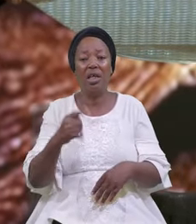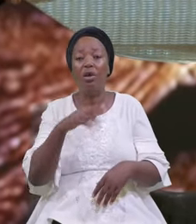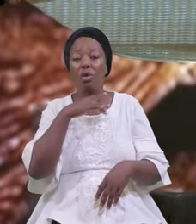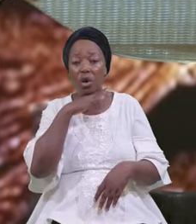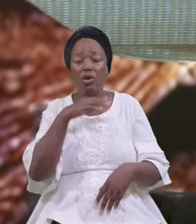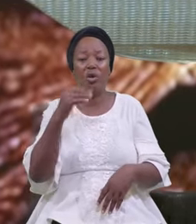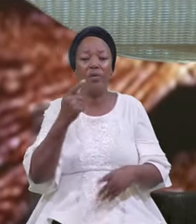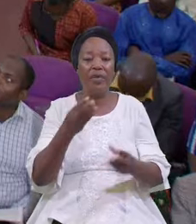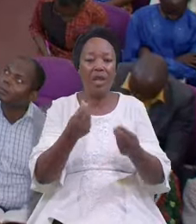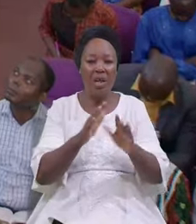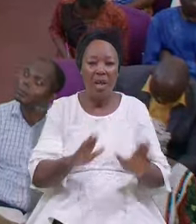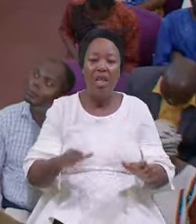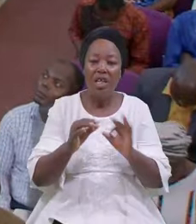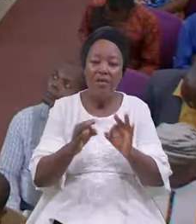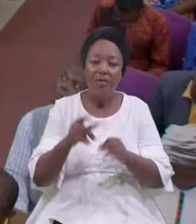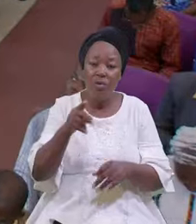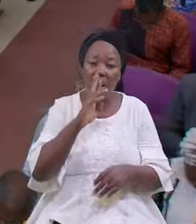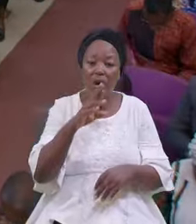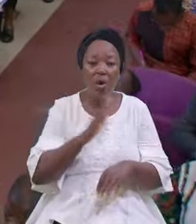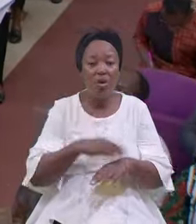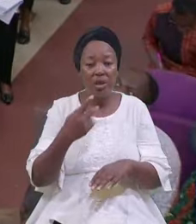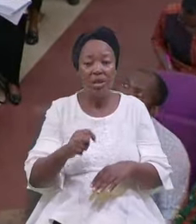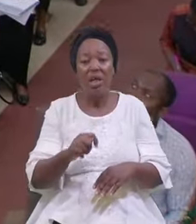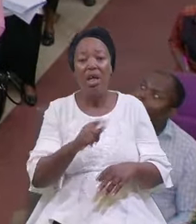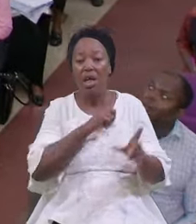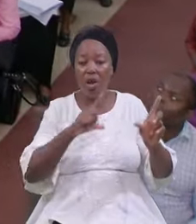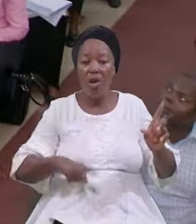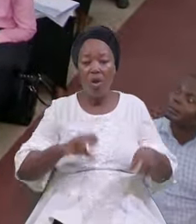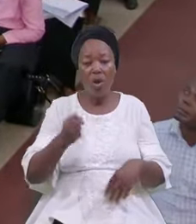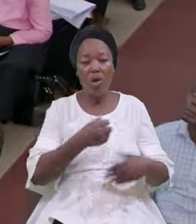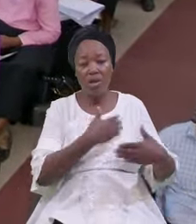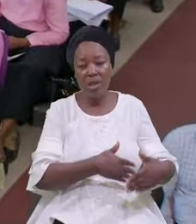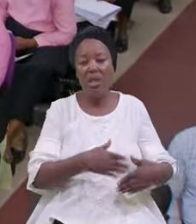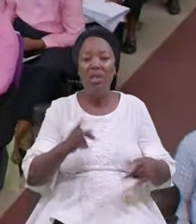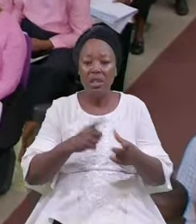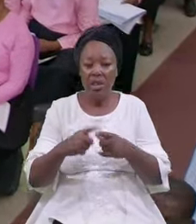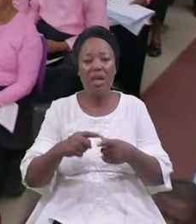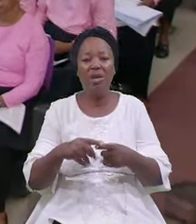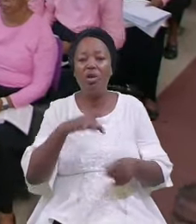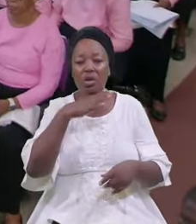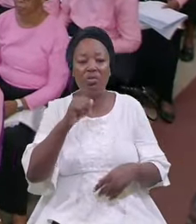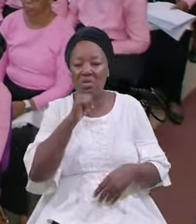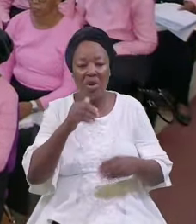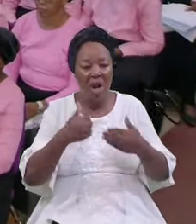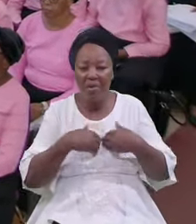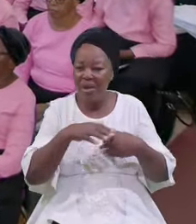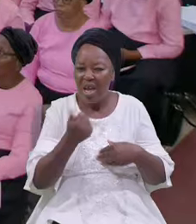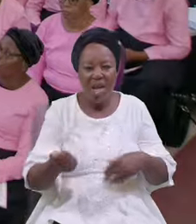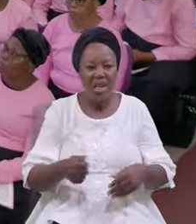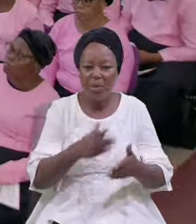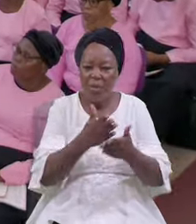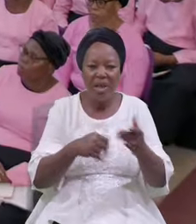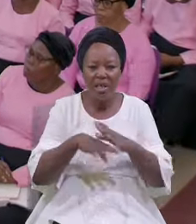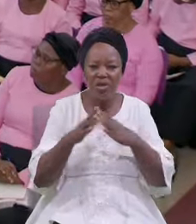corruption of the land. If you are on the Lord's side, corruption will not have any part in your